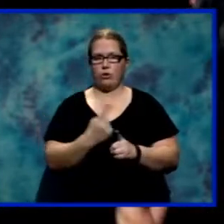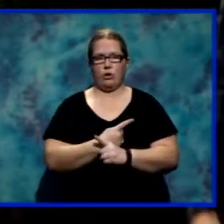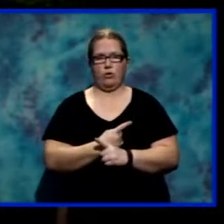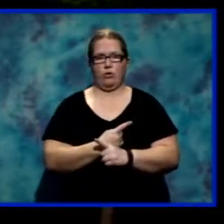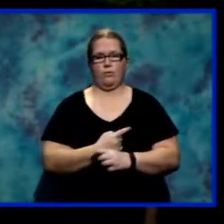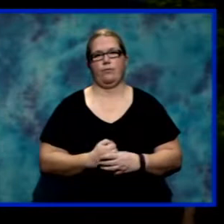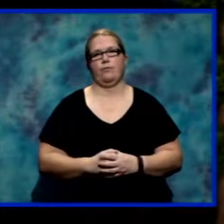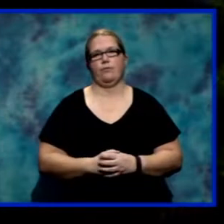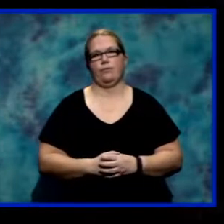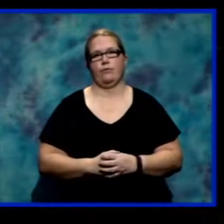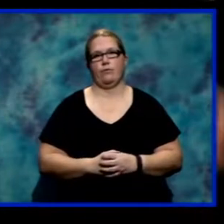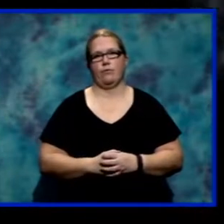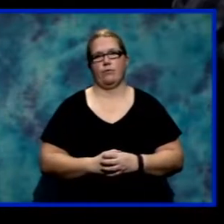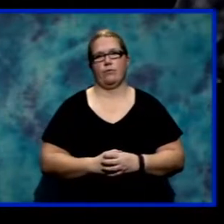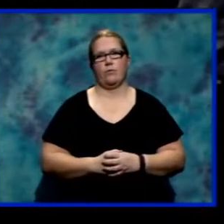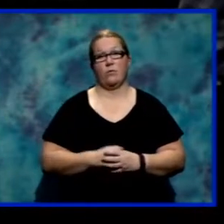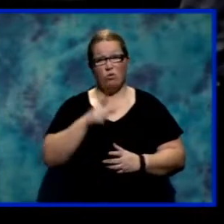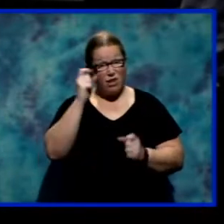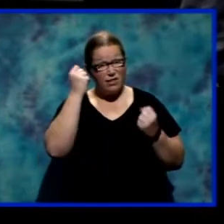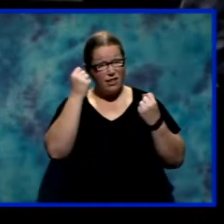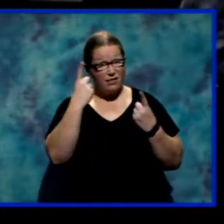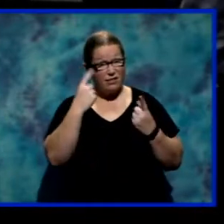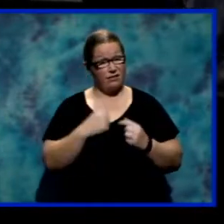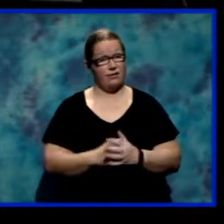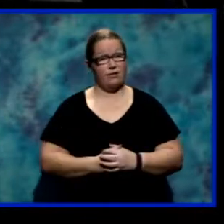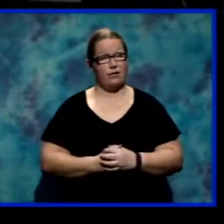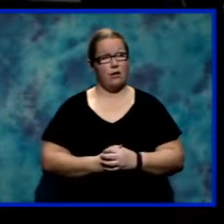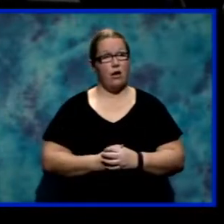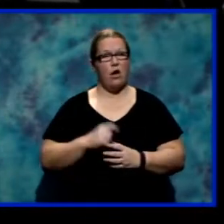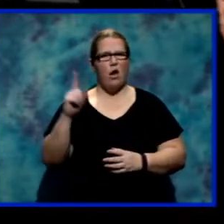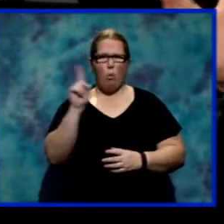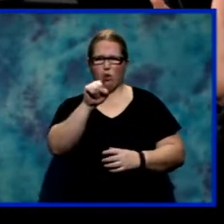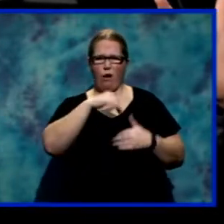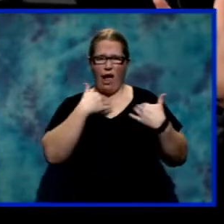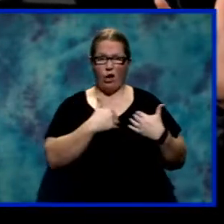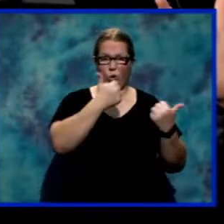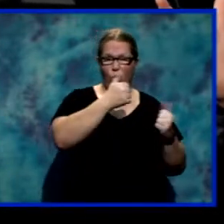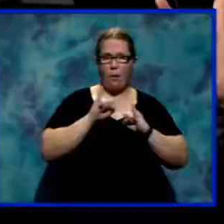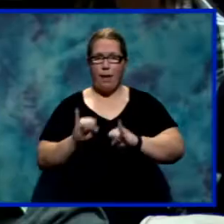can't change. Do you get that? What is your heart? Is it good or bad?